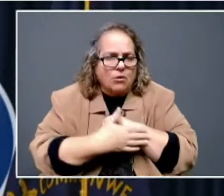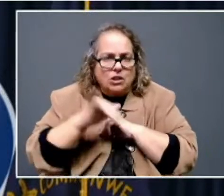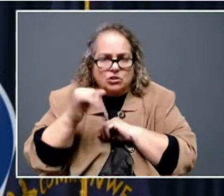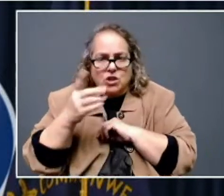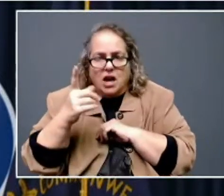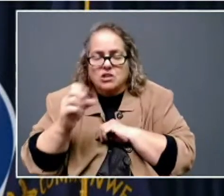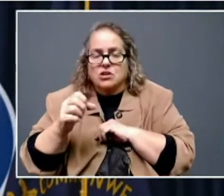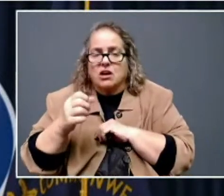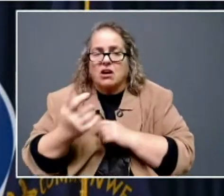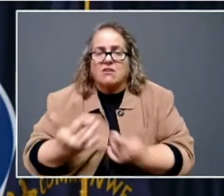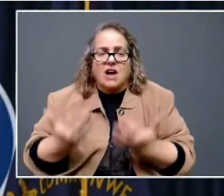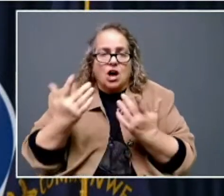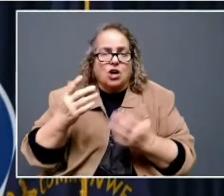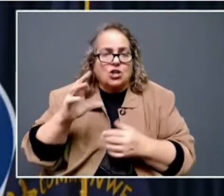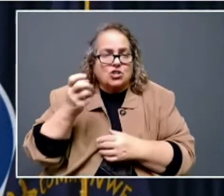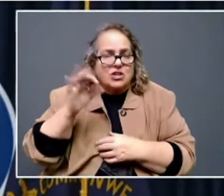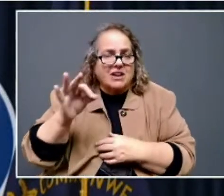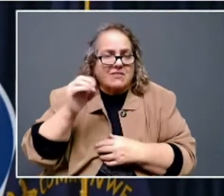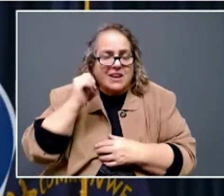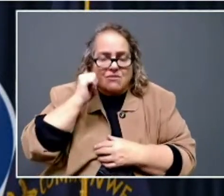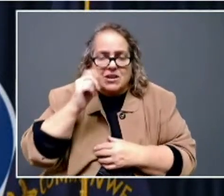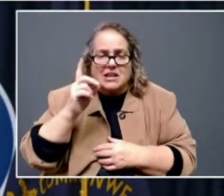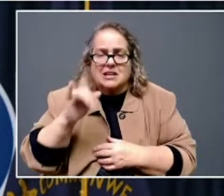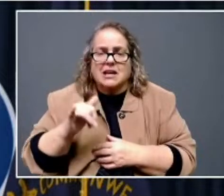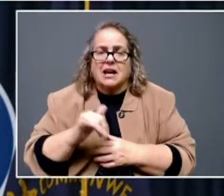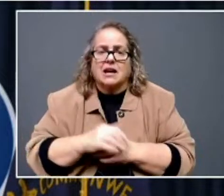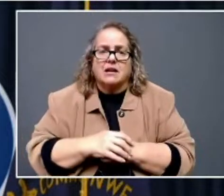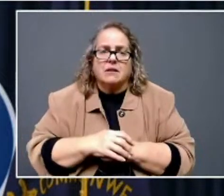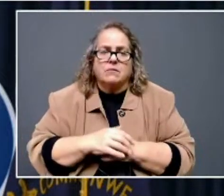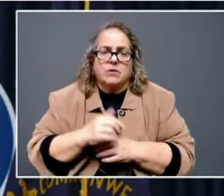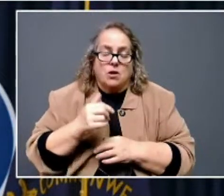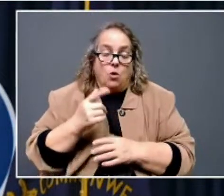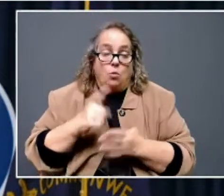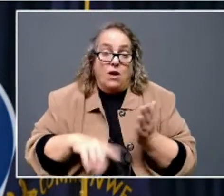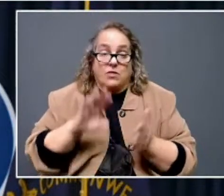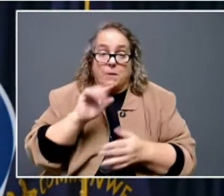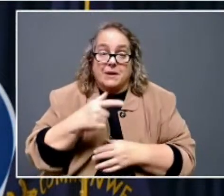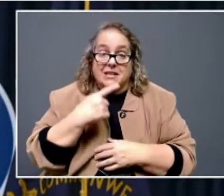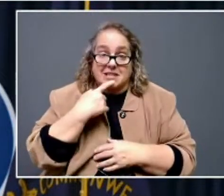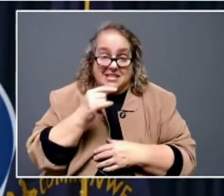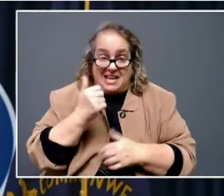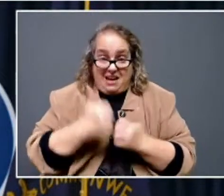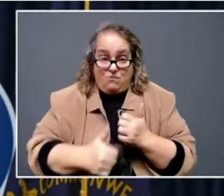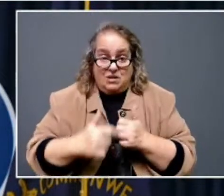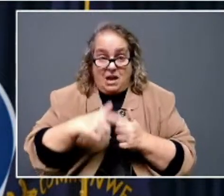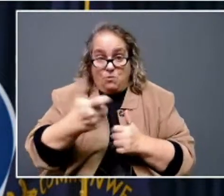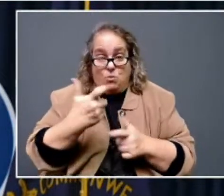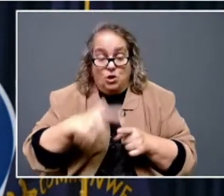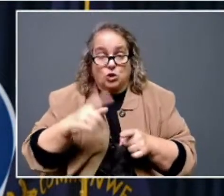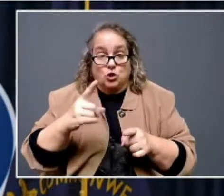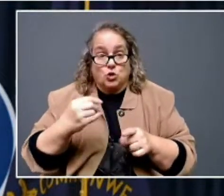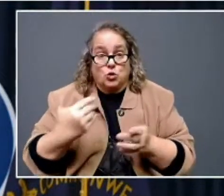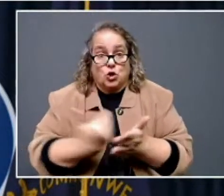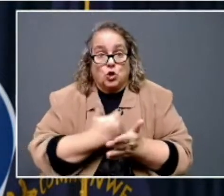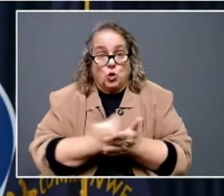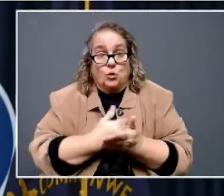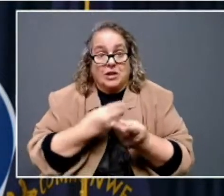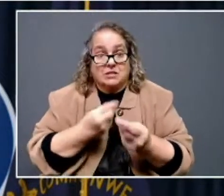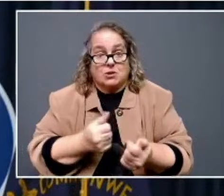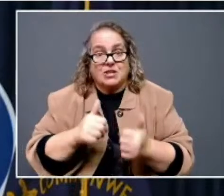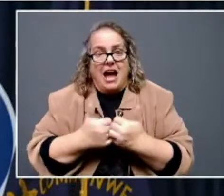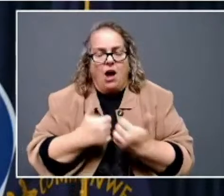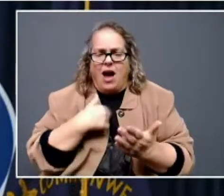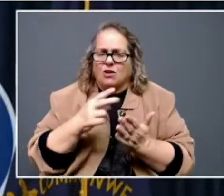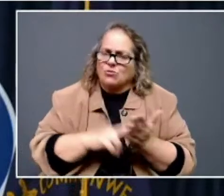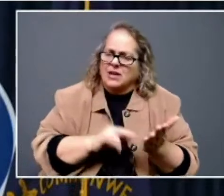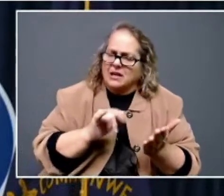And right now, what the bill says is every time we want to do a new expenditure, at least the way I read it, and if they read it differently, then wonderful, but that